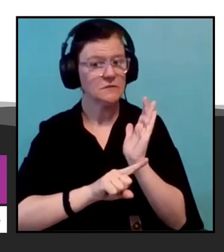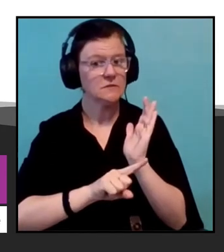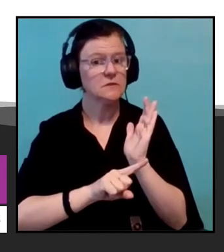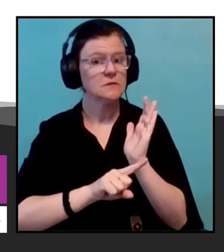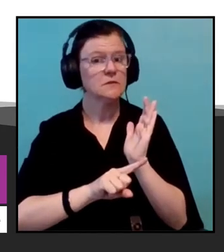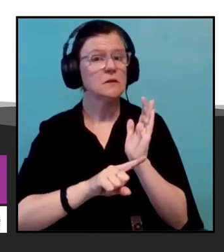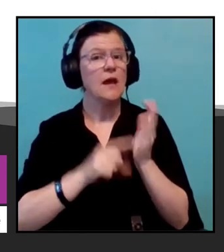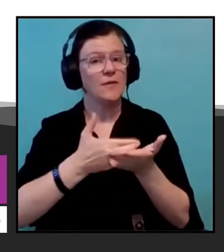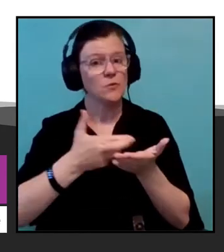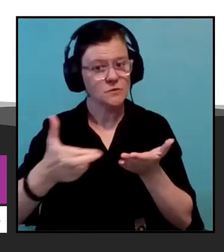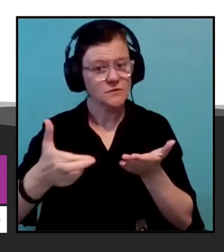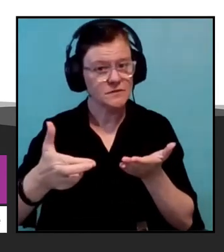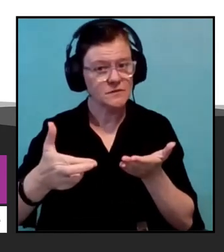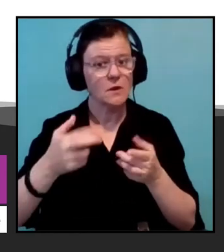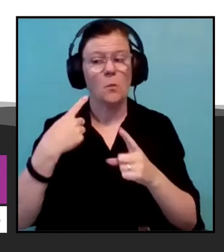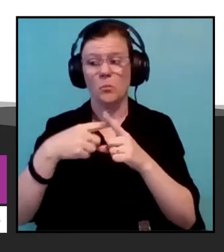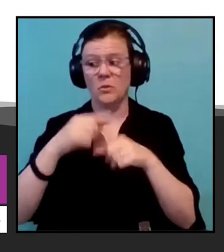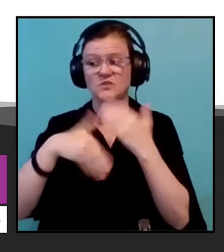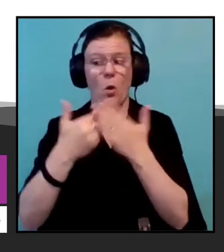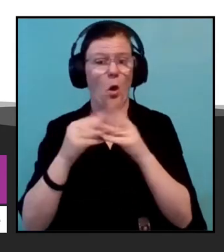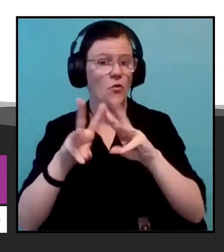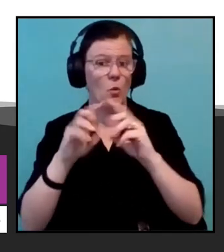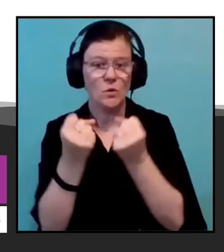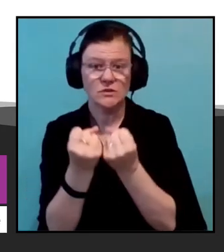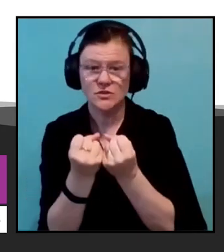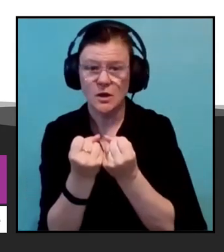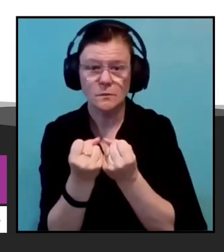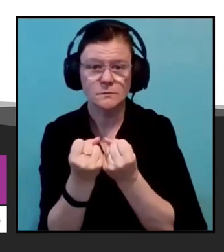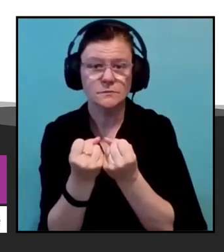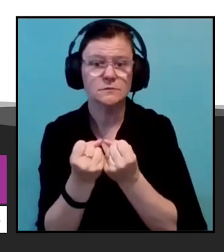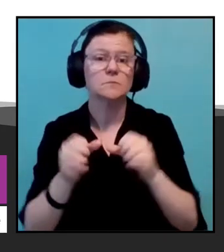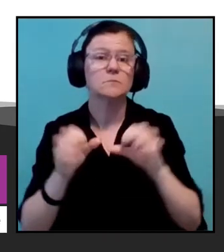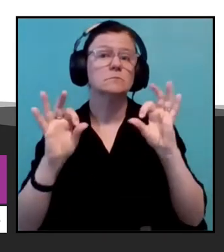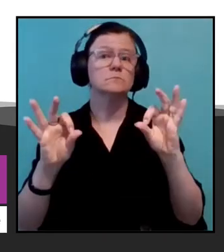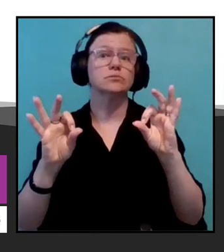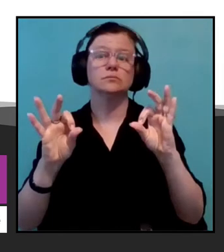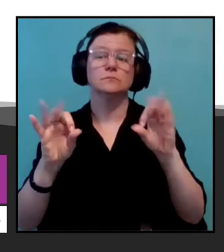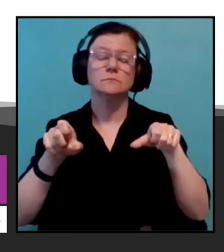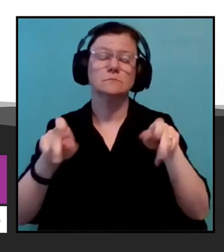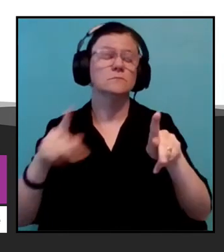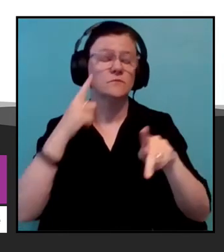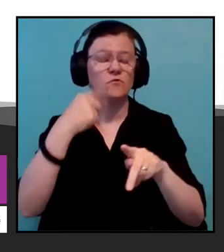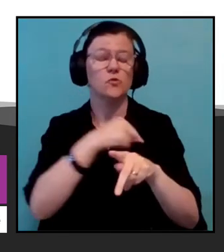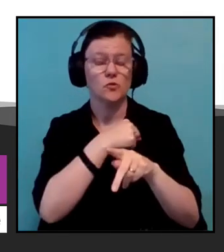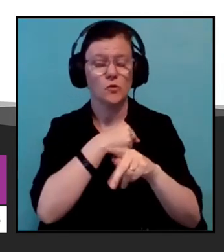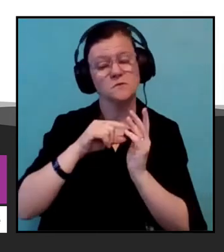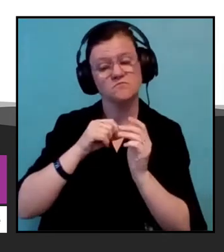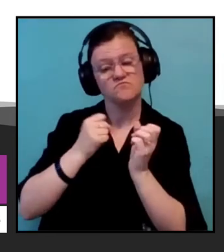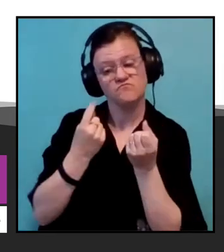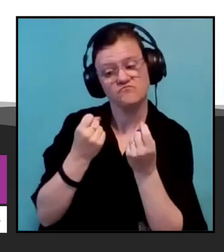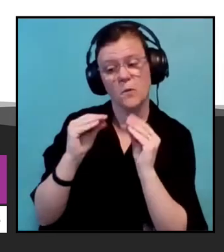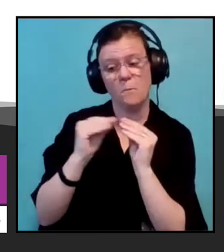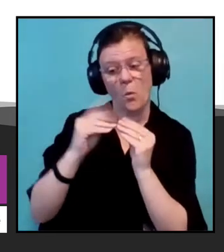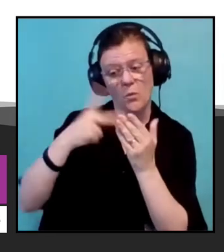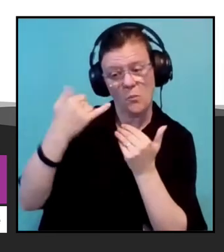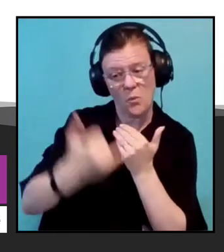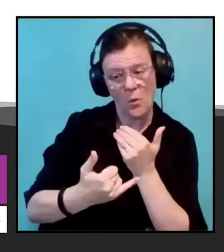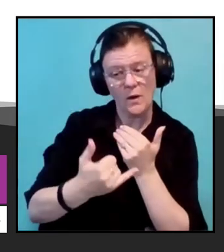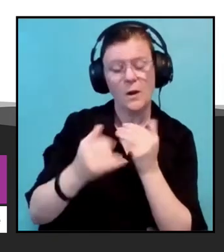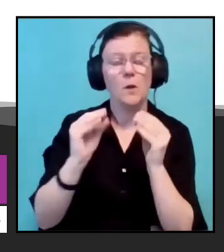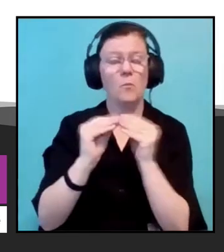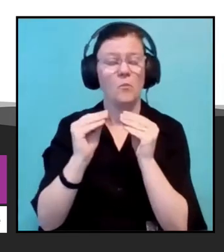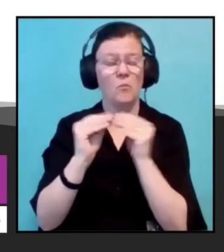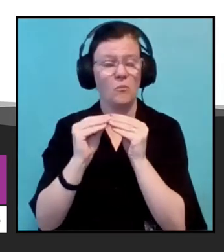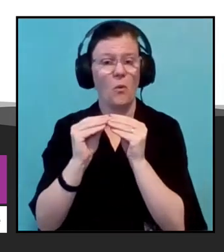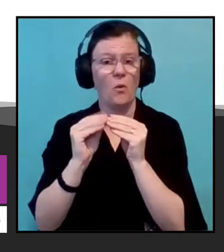RXs and all the workshops. I felt it was a great launching point for us to really understand more of the program and more about our creative